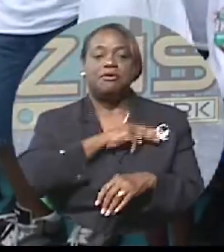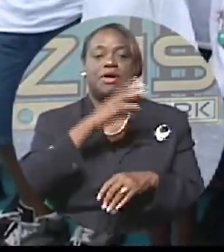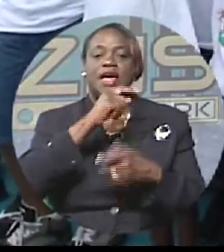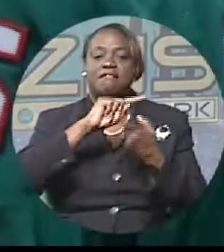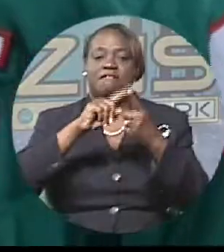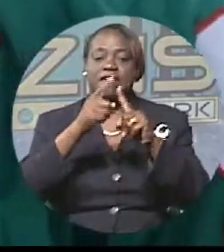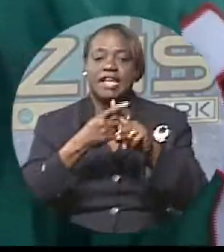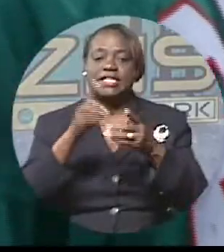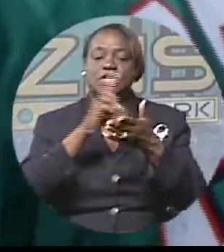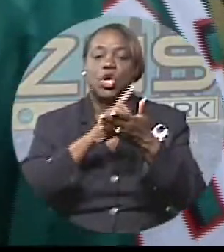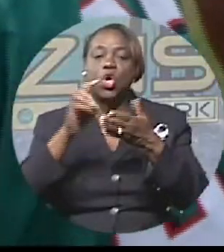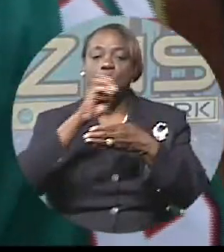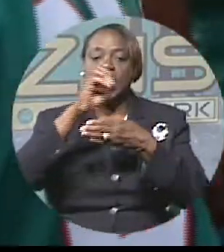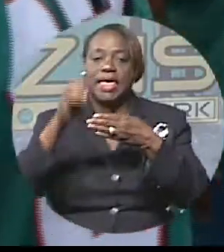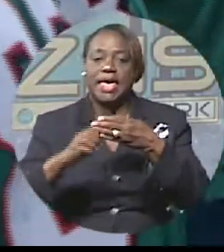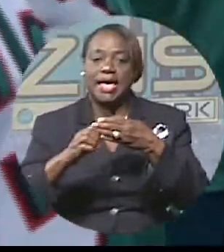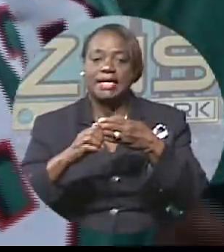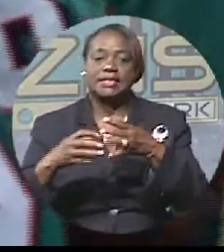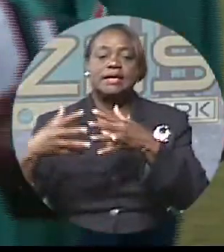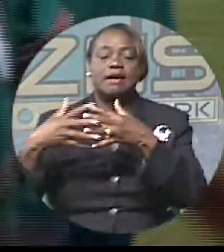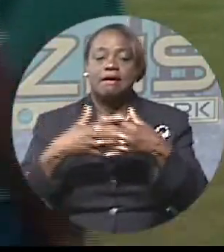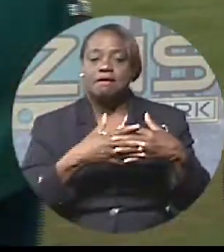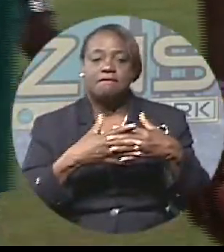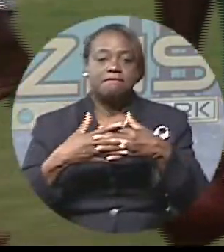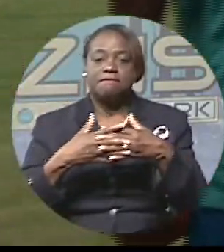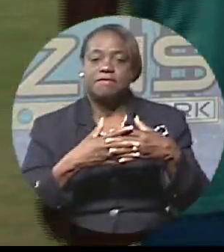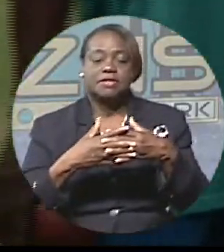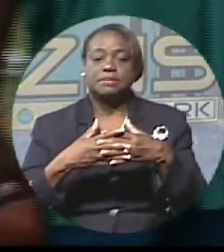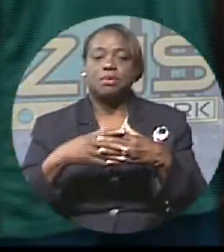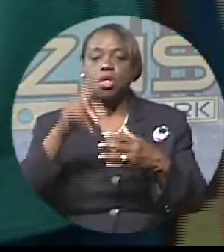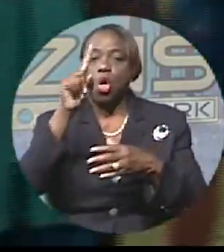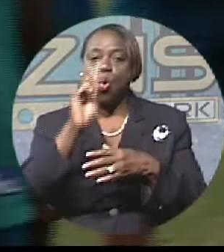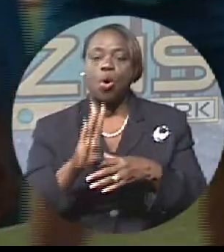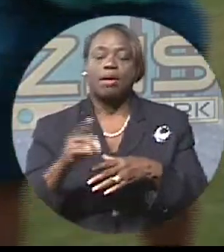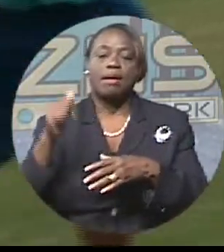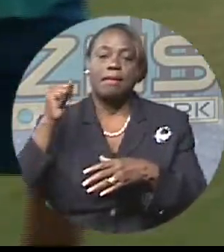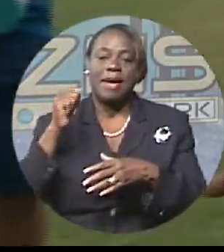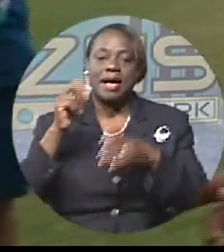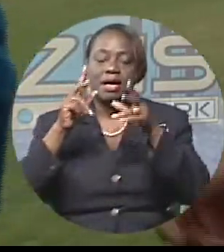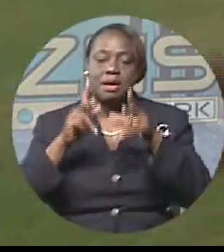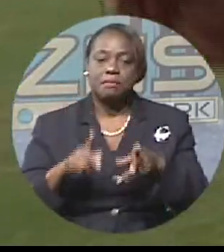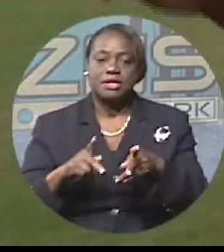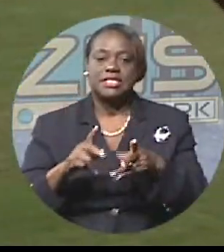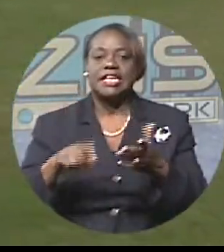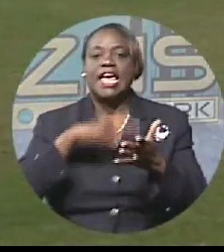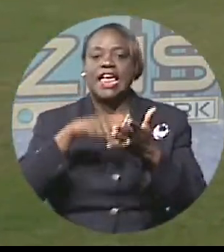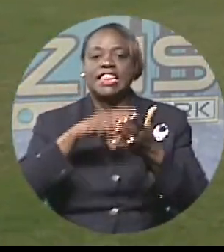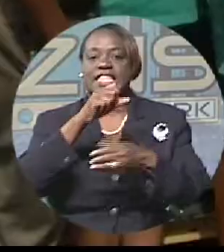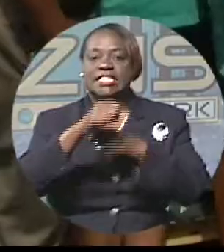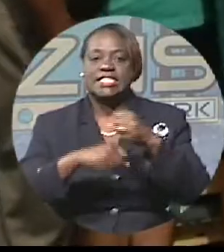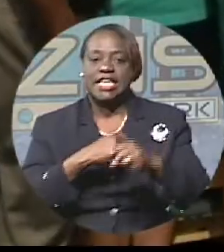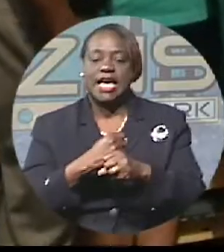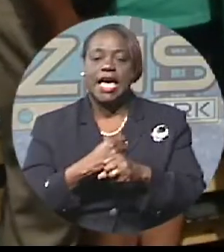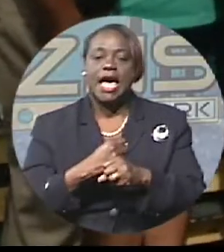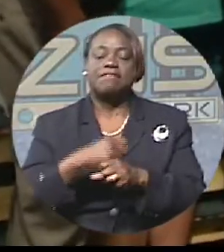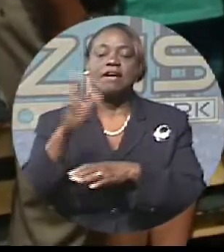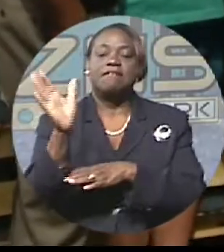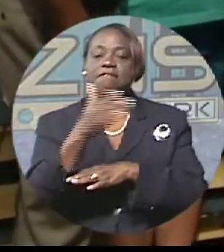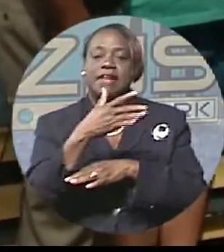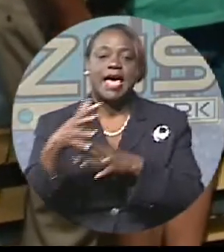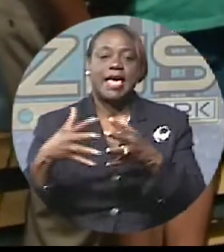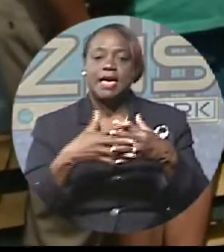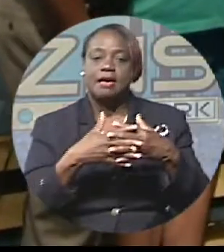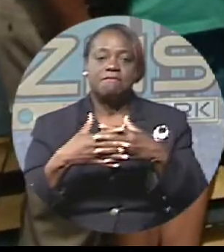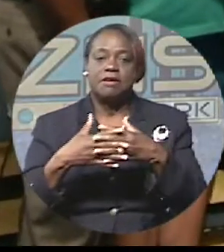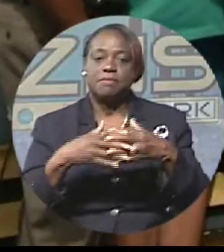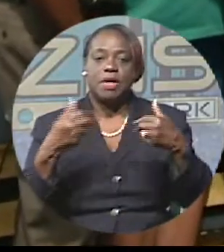will take place on Saturday at the Thomas A. Robinson National Stadium. And this year's event will feature a flag football game between the